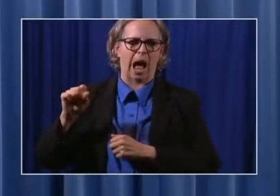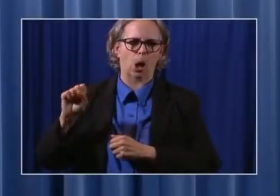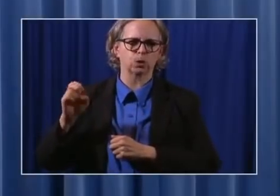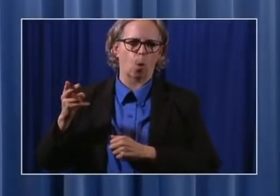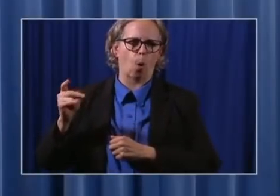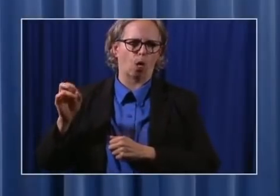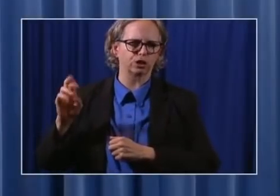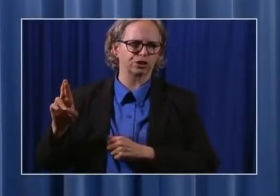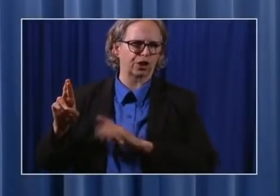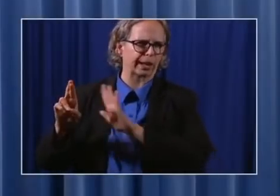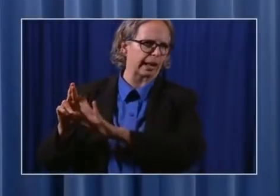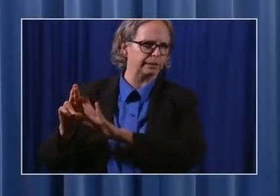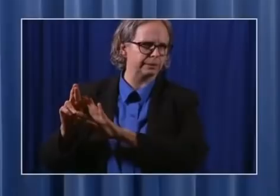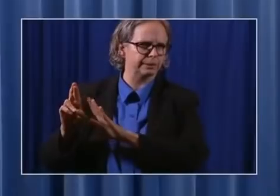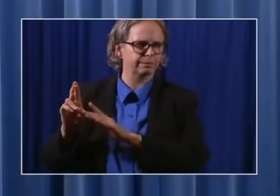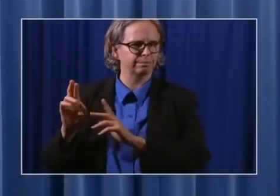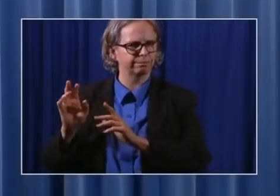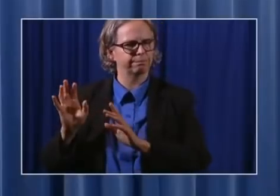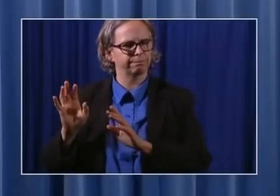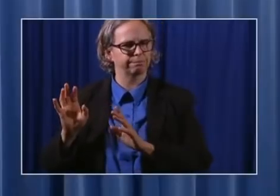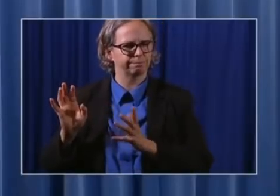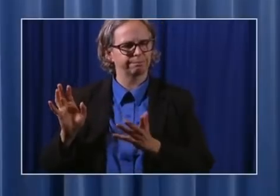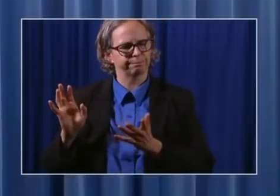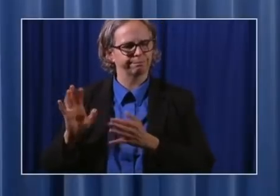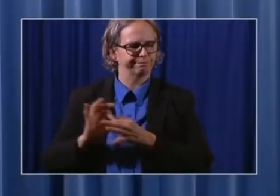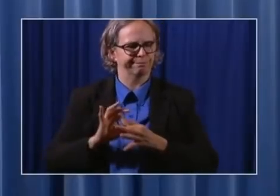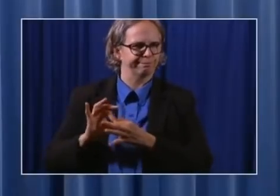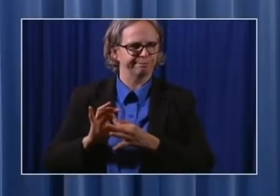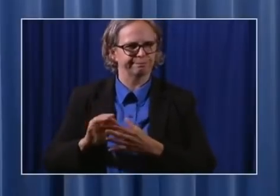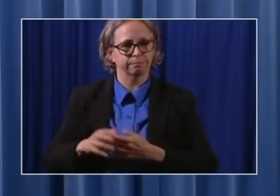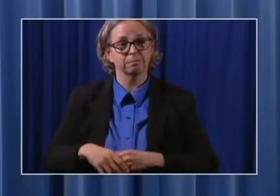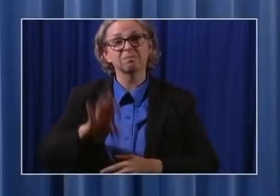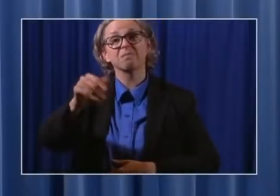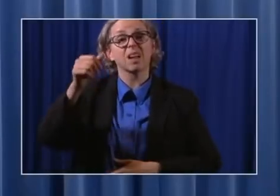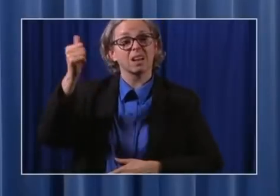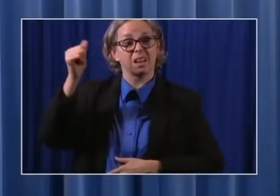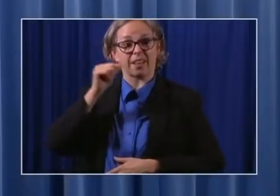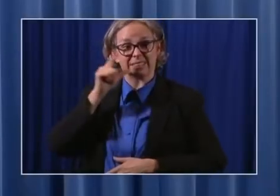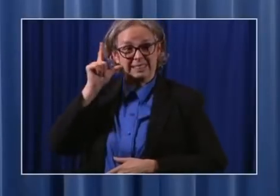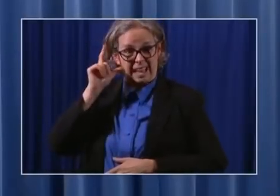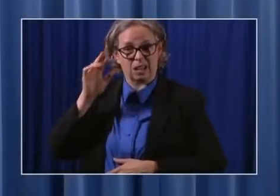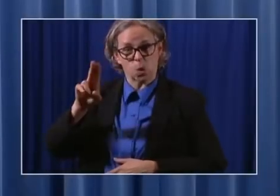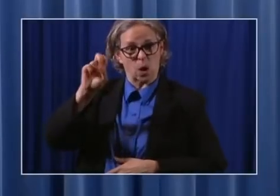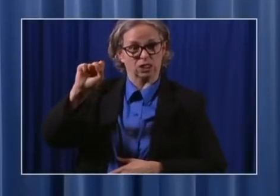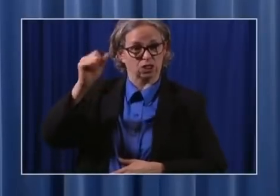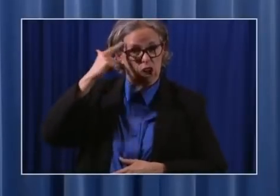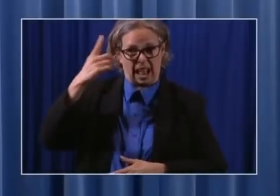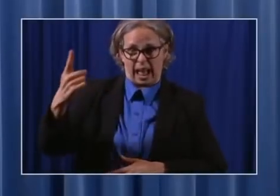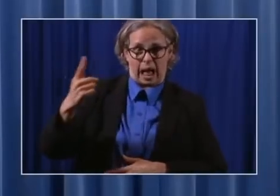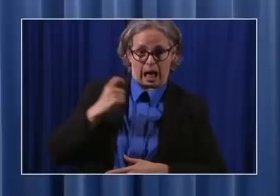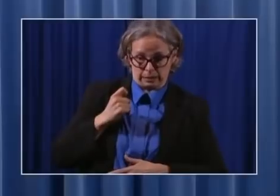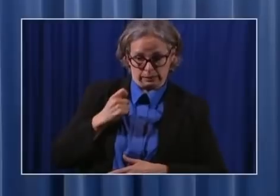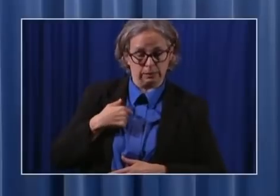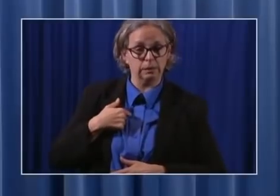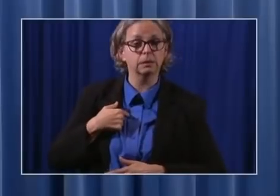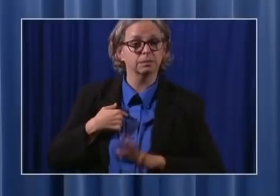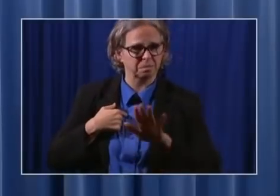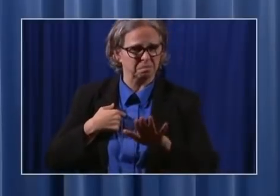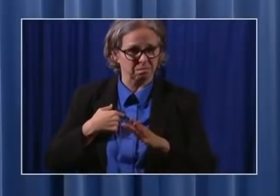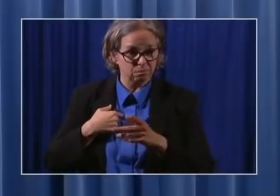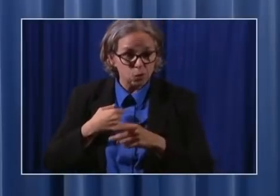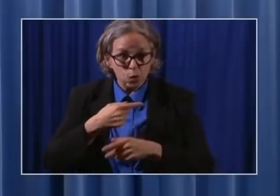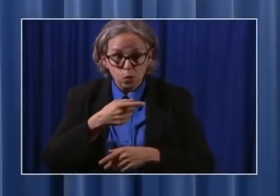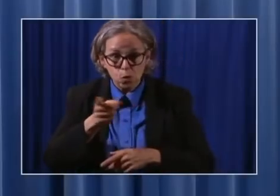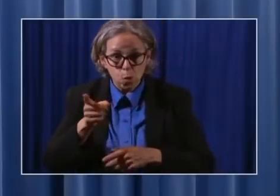as U.S. Attorney was asked the other day, is there any about the two of you all asked